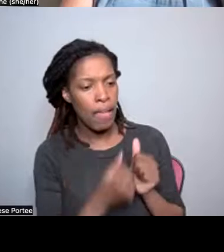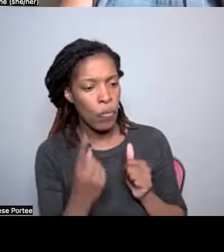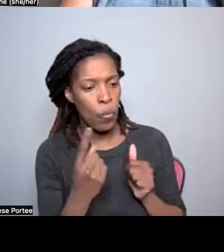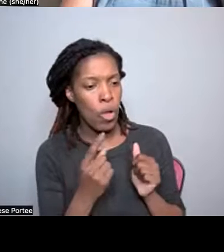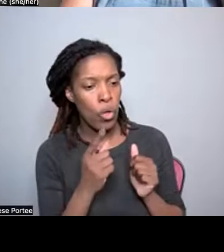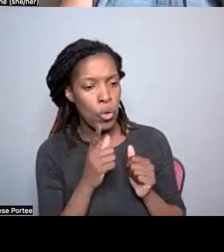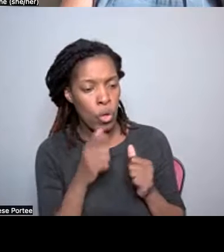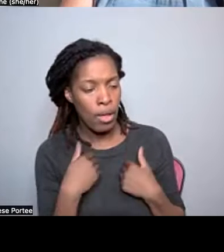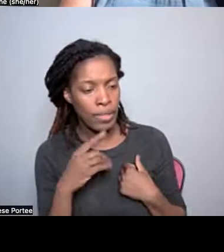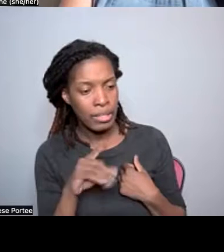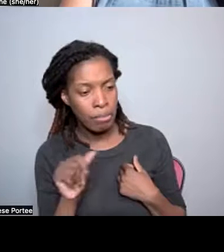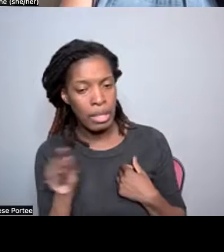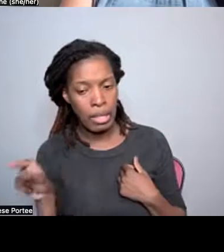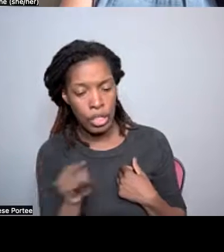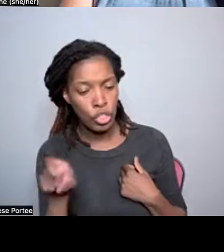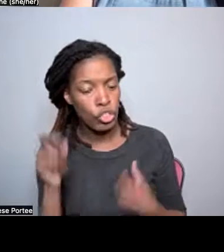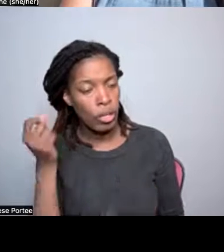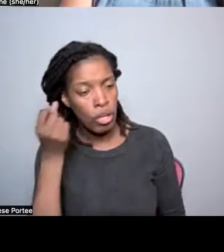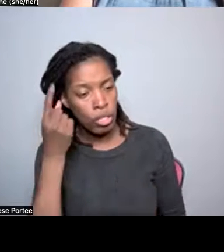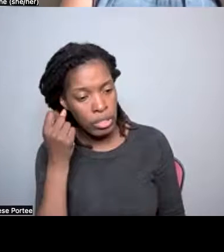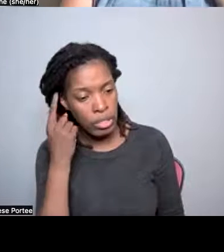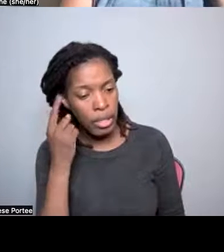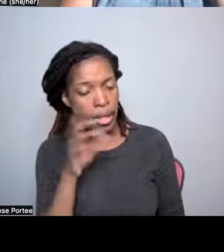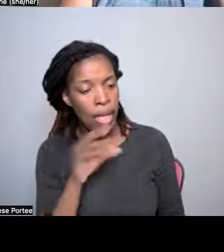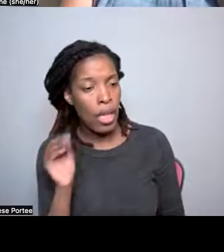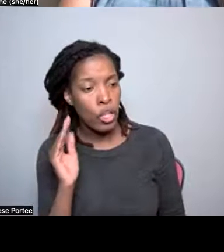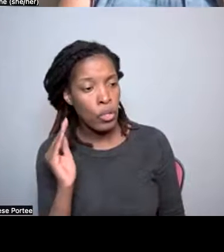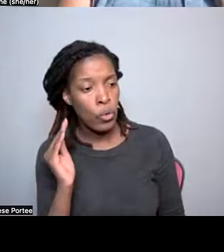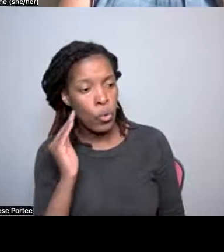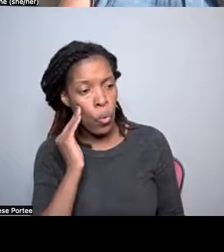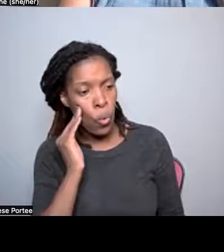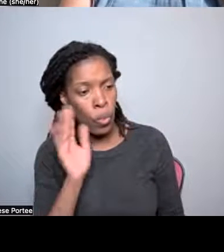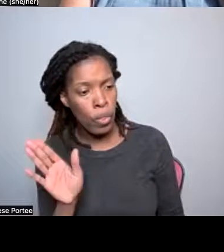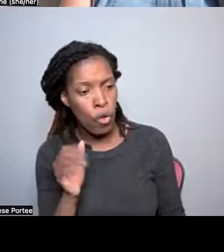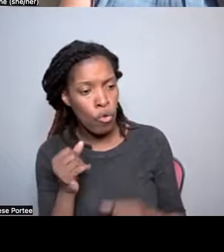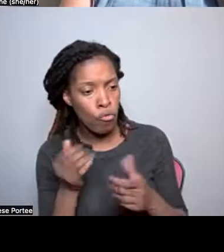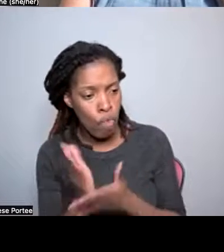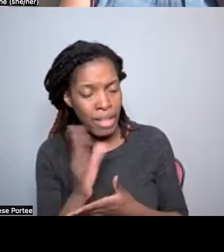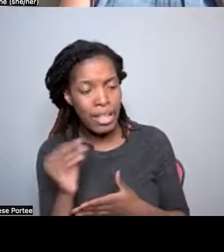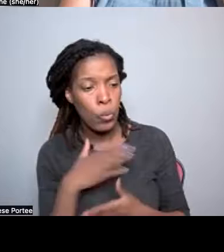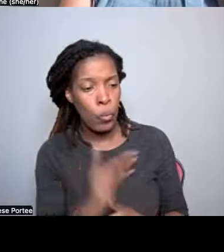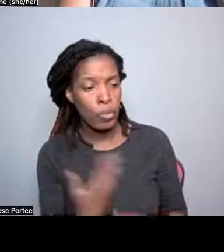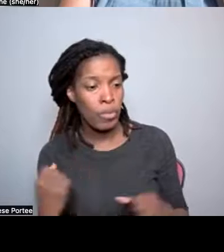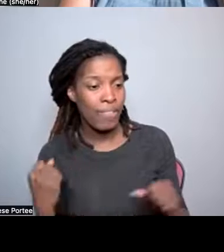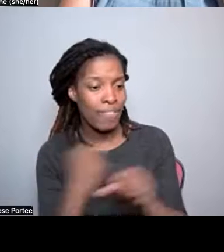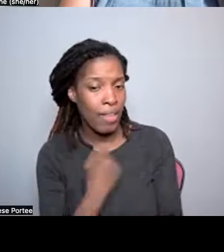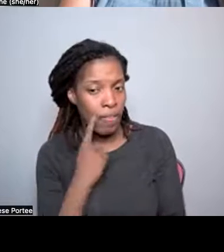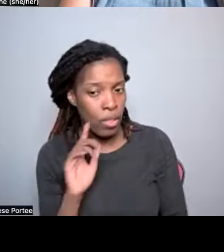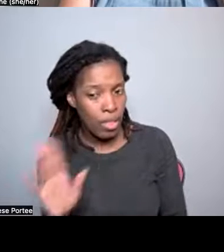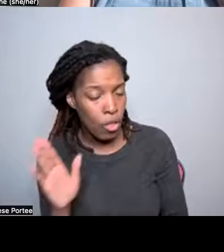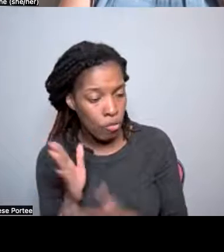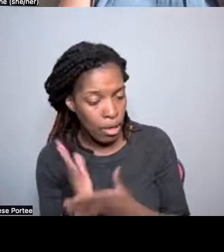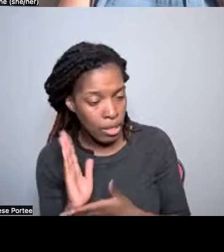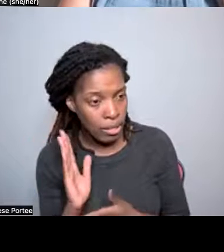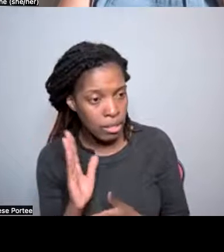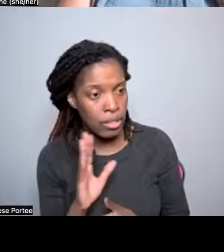disabled understands and knows his right and is willing to fight for his rights, and